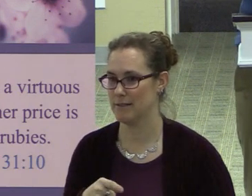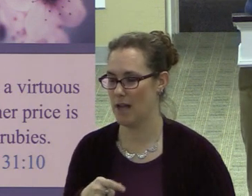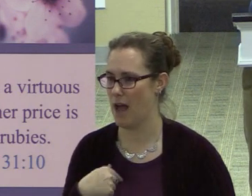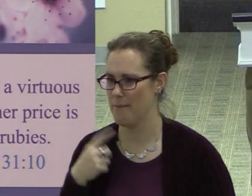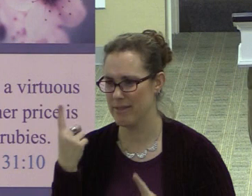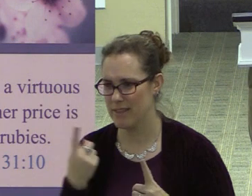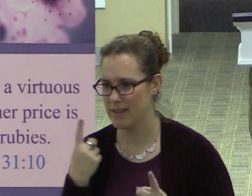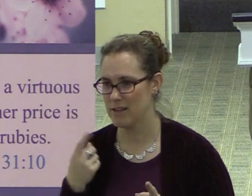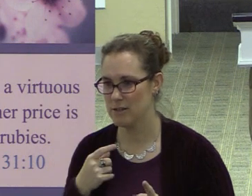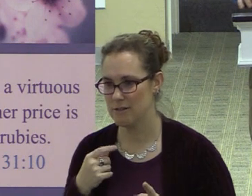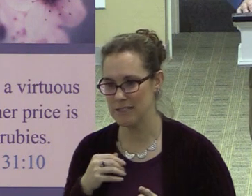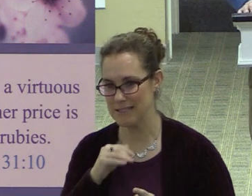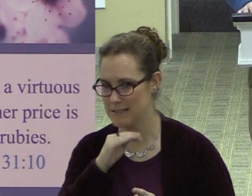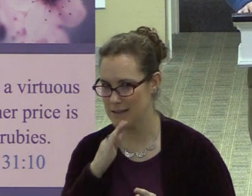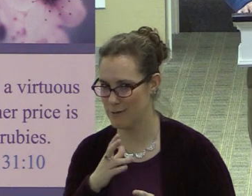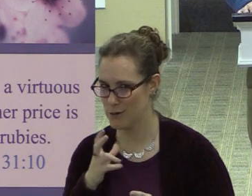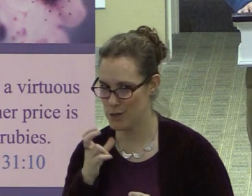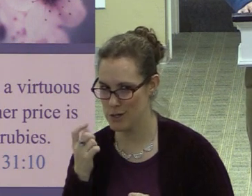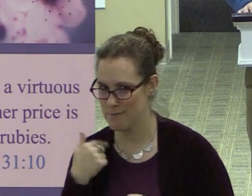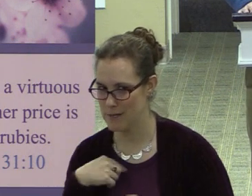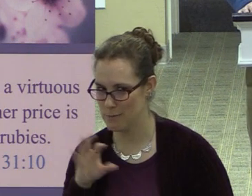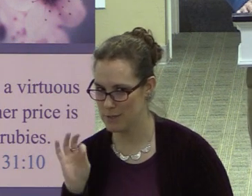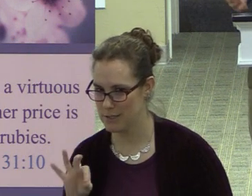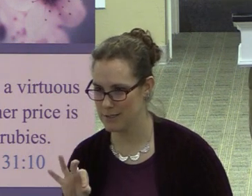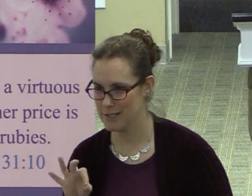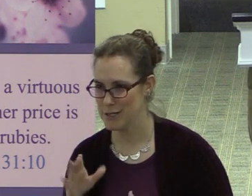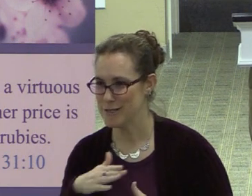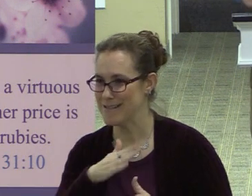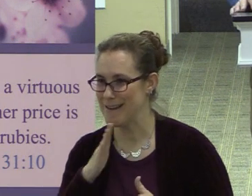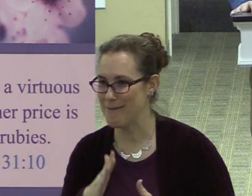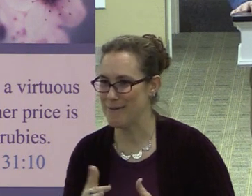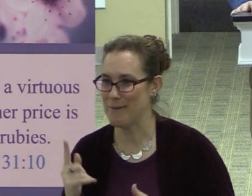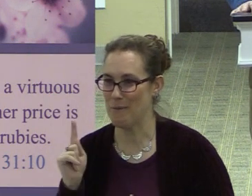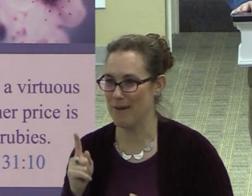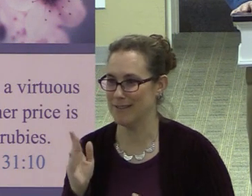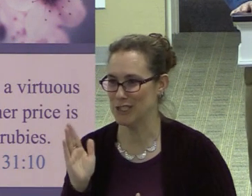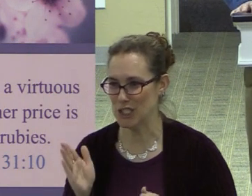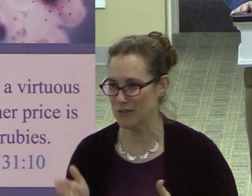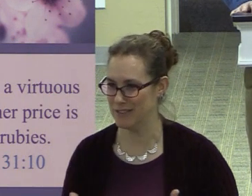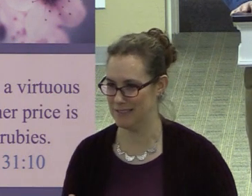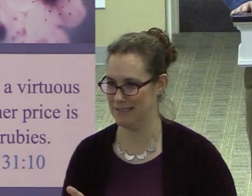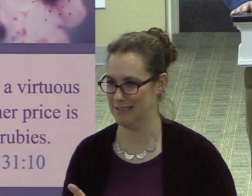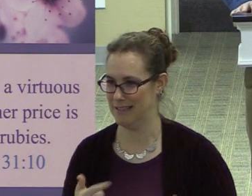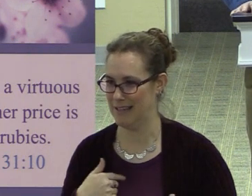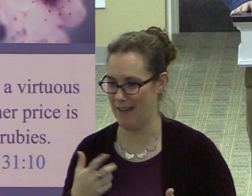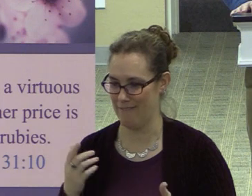and this is truth, she's never heard me preach. She's never come to one service I've held down there, ever.